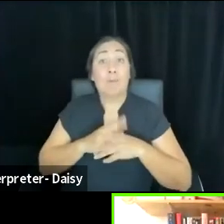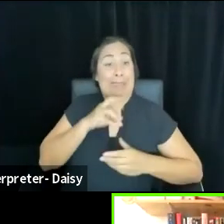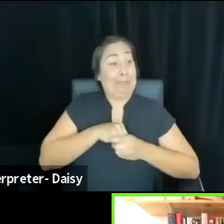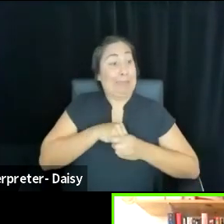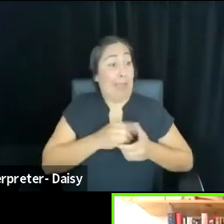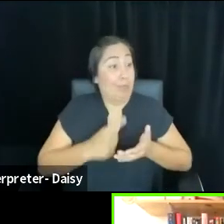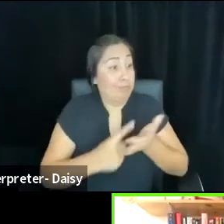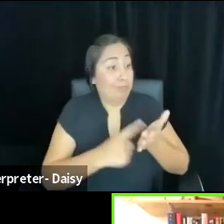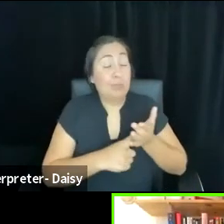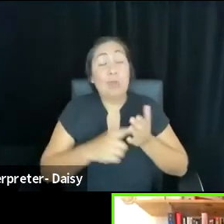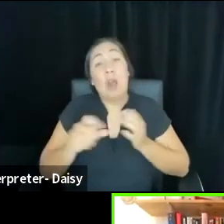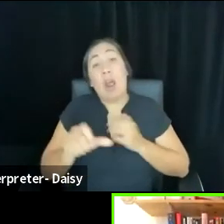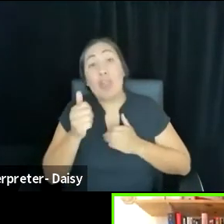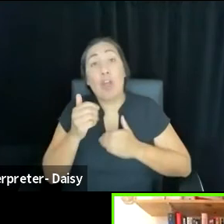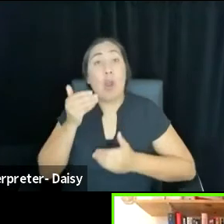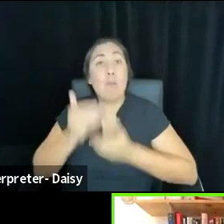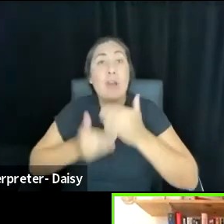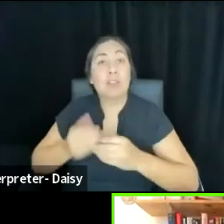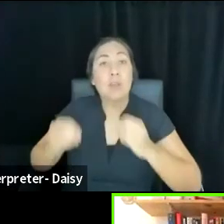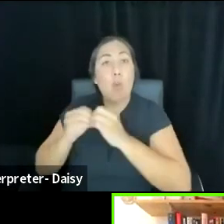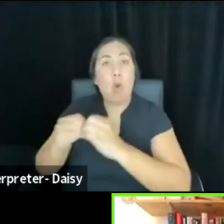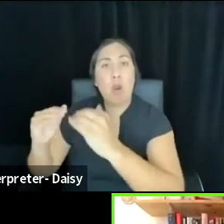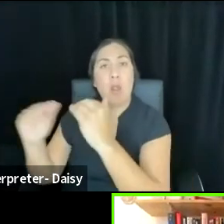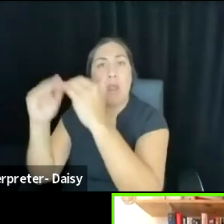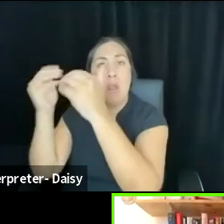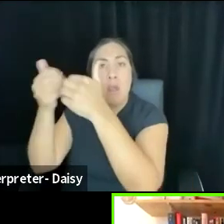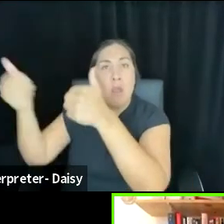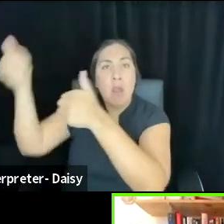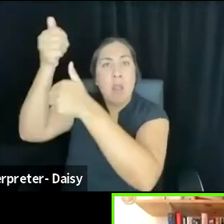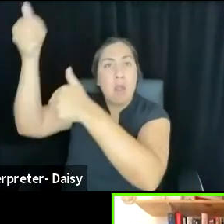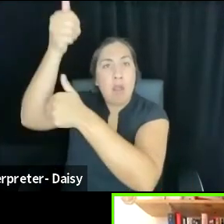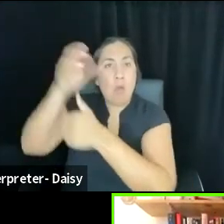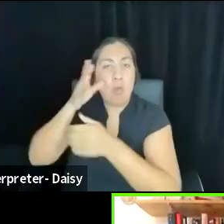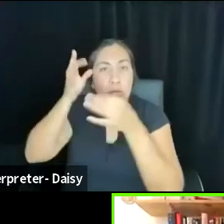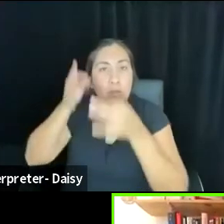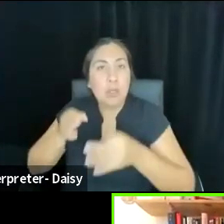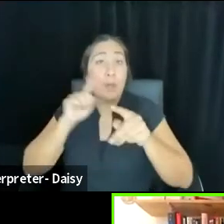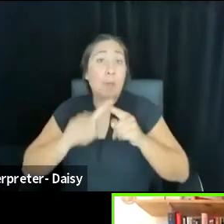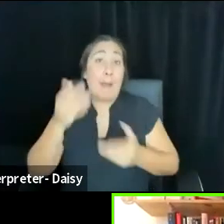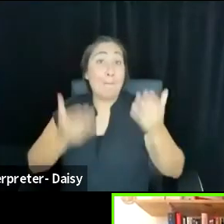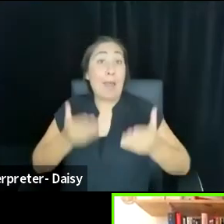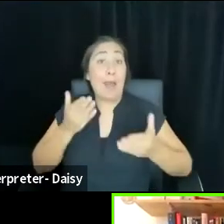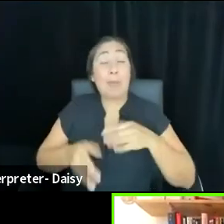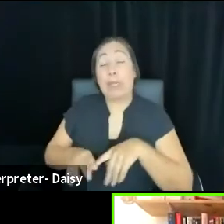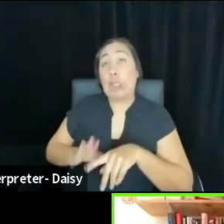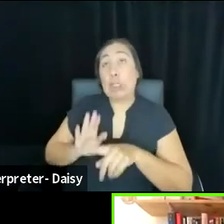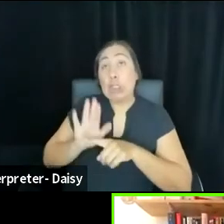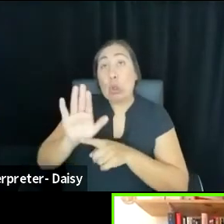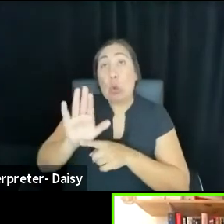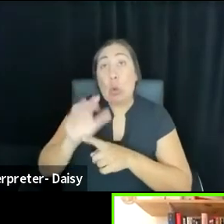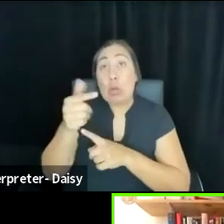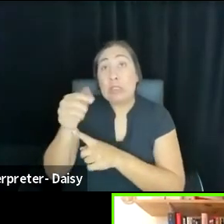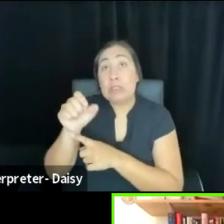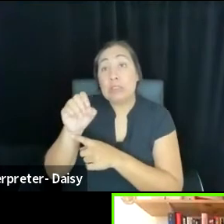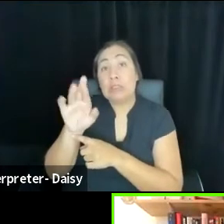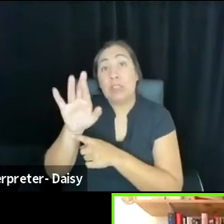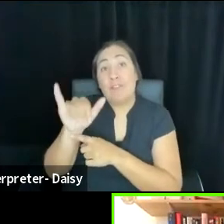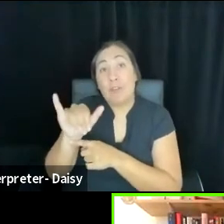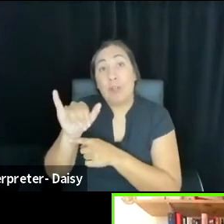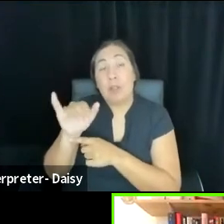more top-down. And maybe this is sort of knitting together, Jeffrey, your impulses with asking, like, who